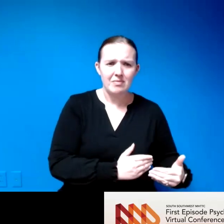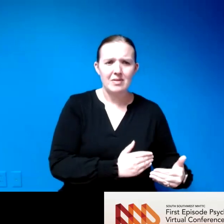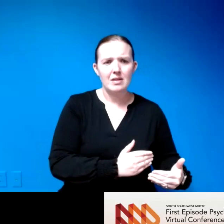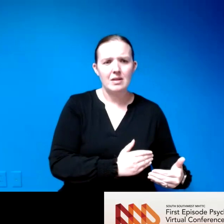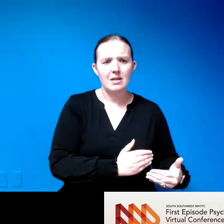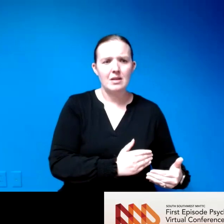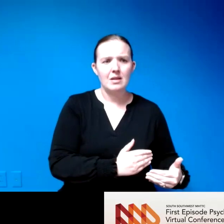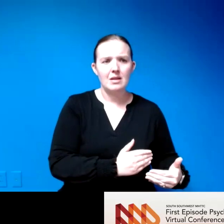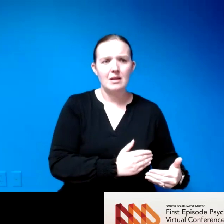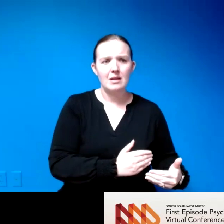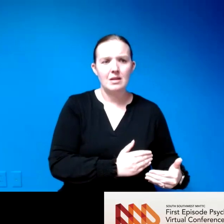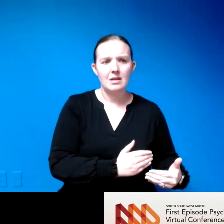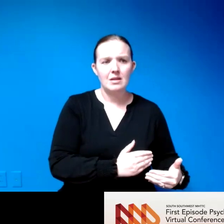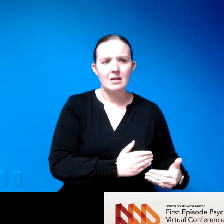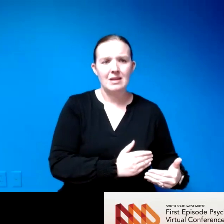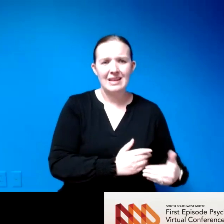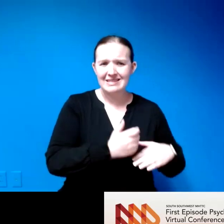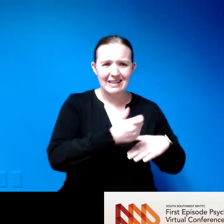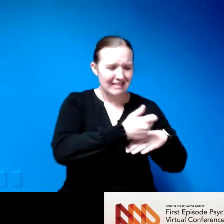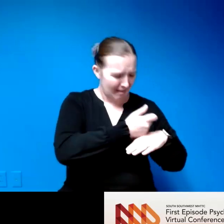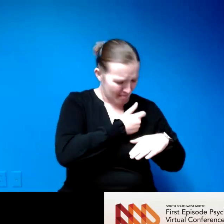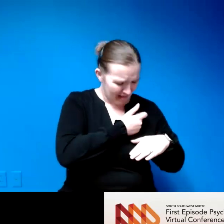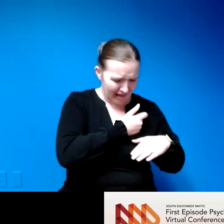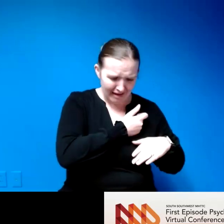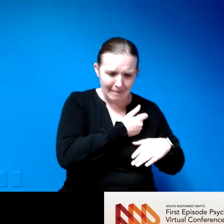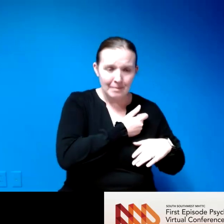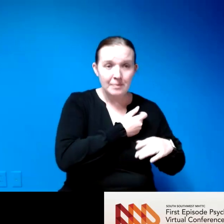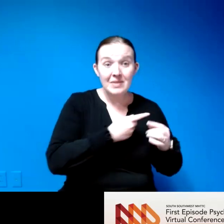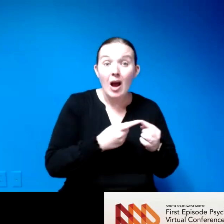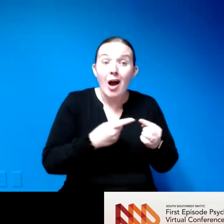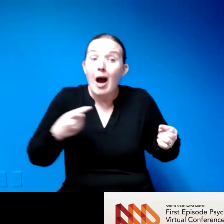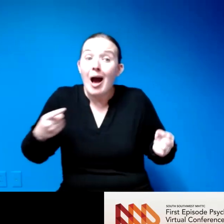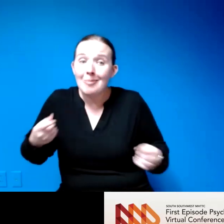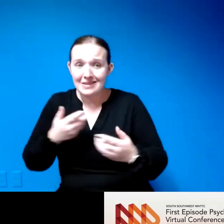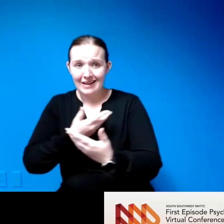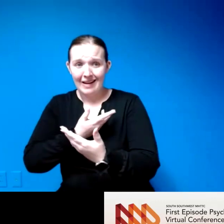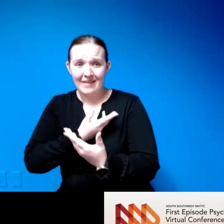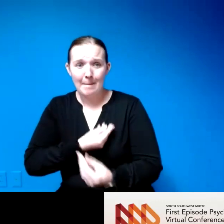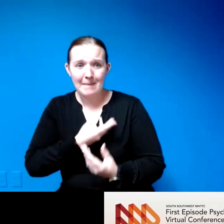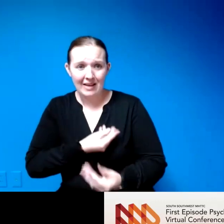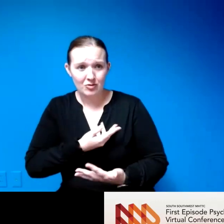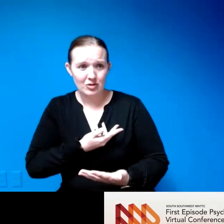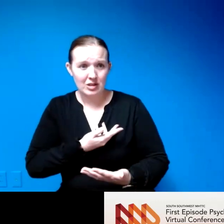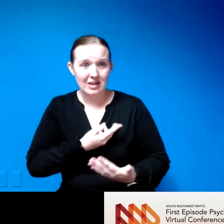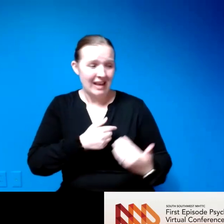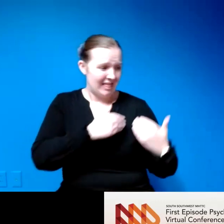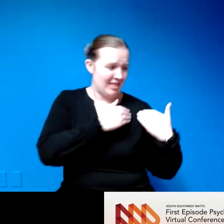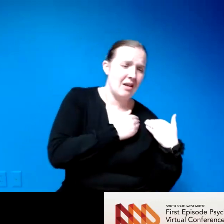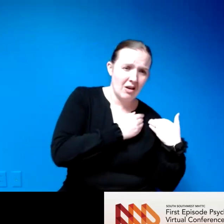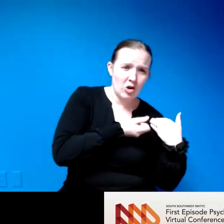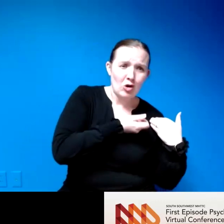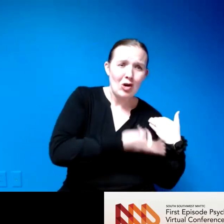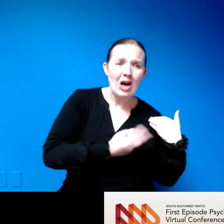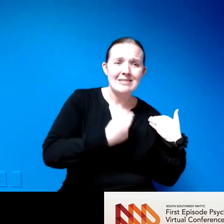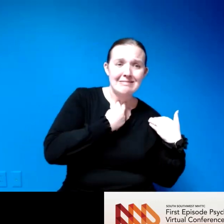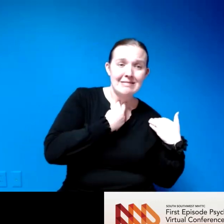self-blame, the opposite of compassion, keeps them from moving. And it happens to